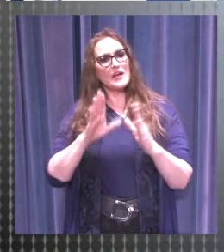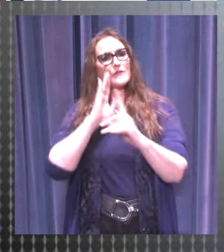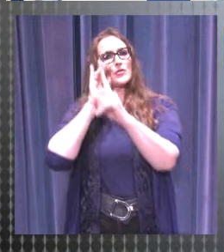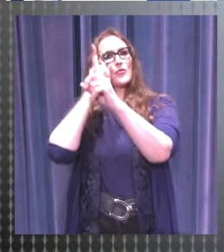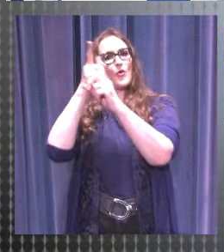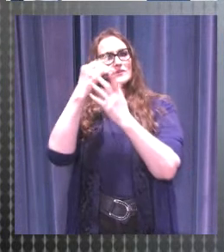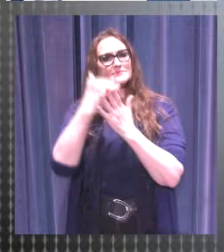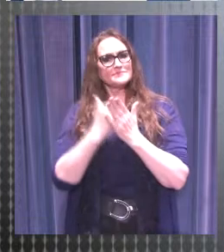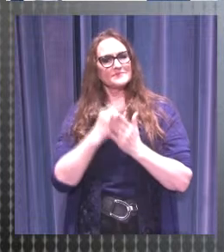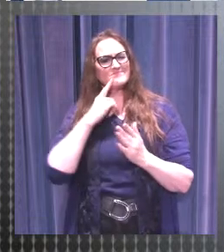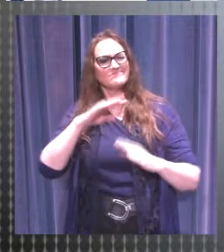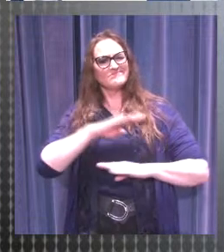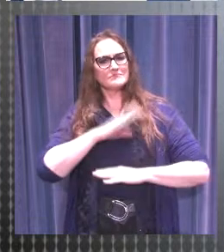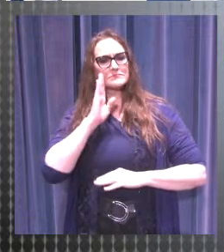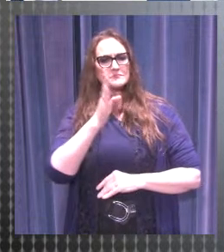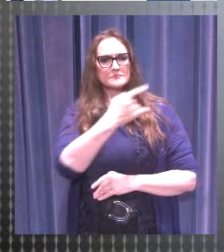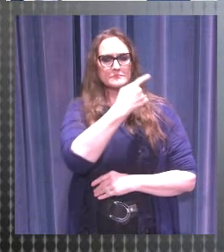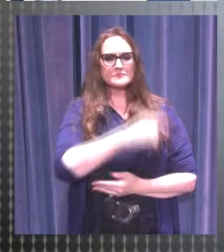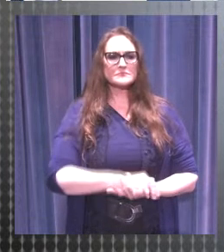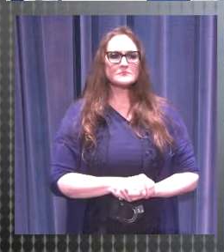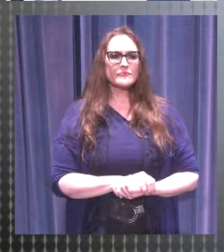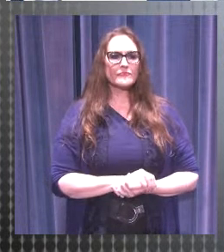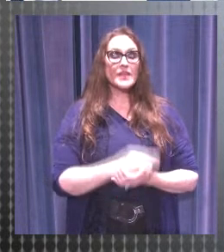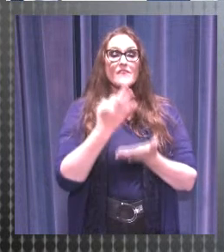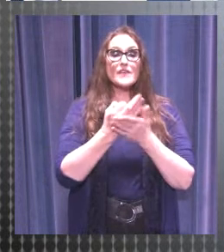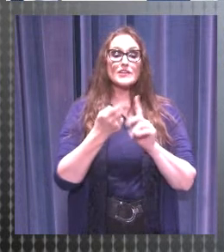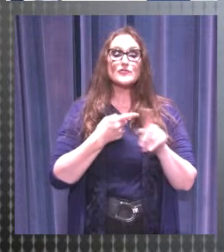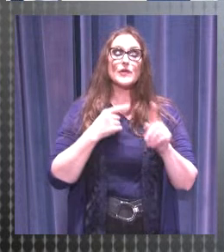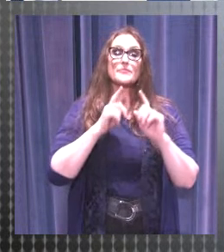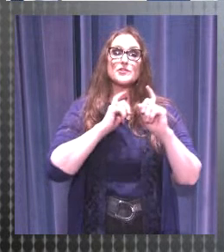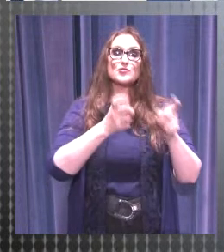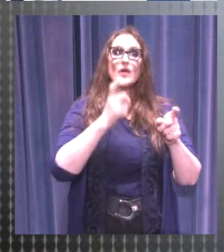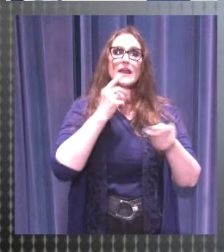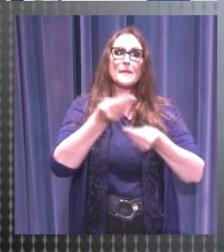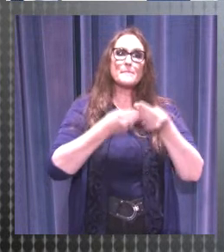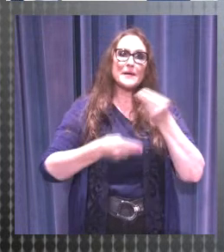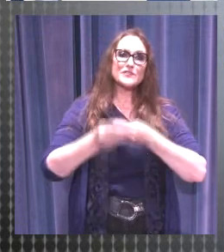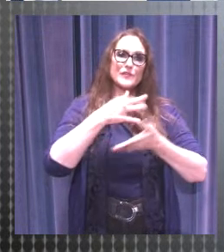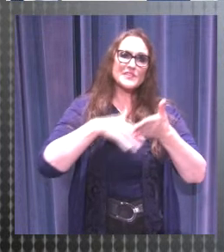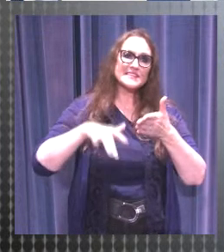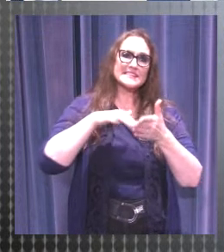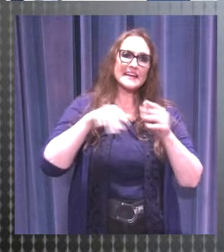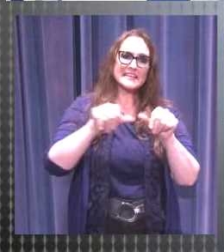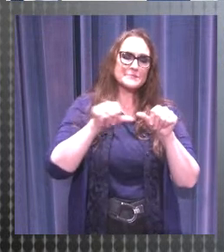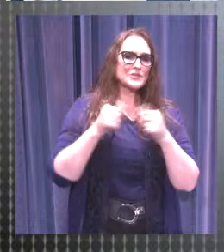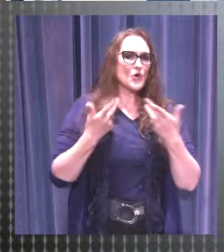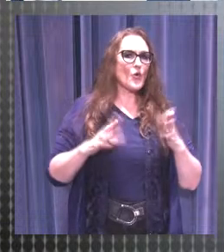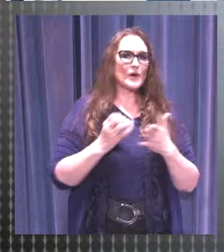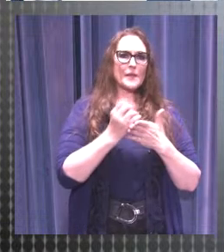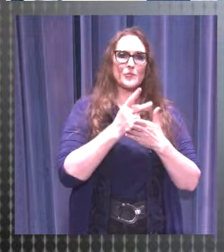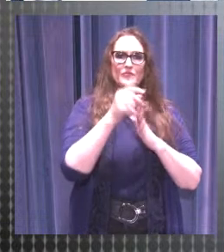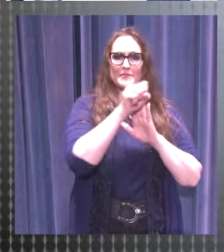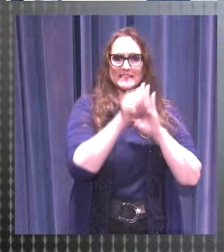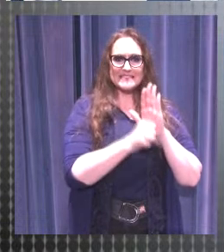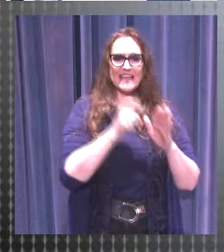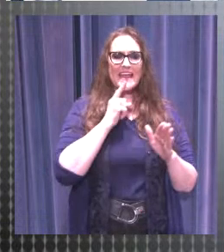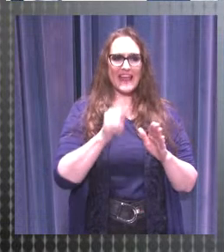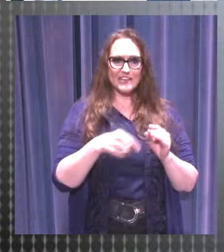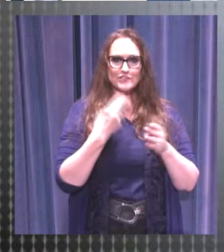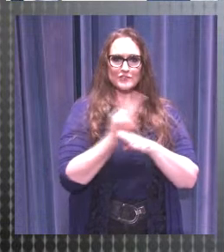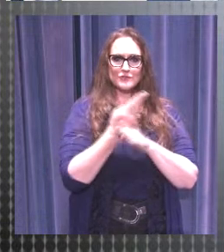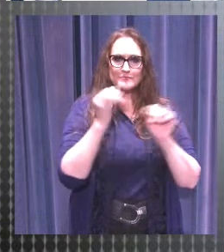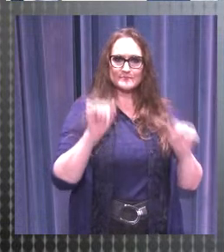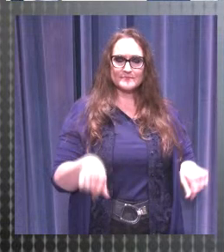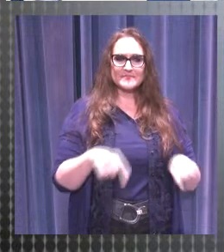listed to be met. The funds from this grant and budget for the study space are already approved by the state and expendable, with